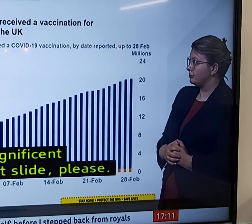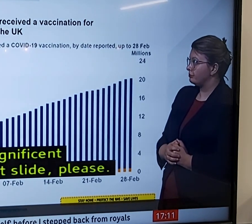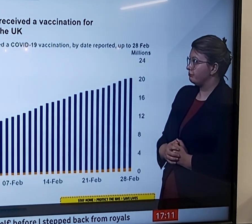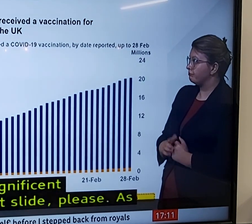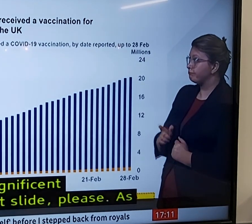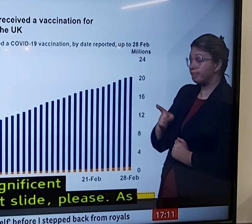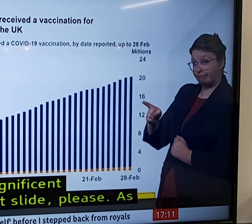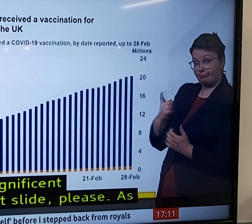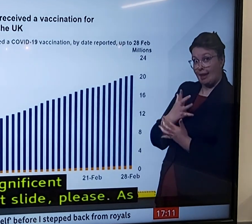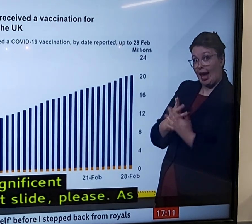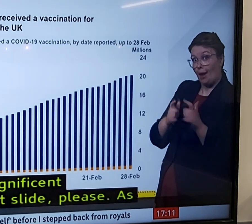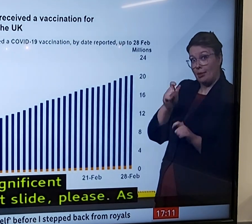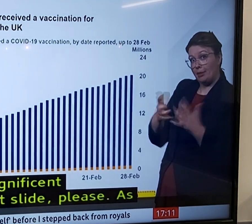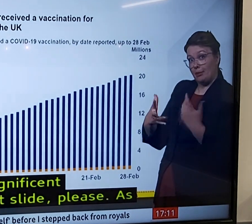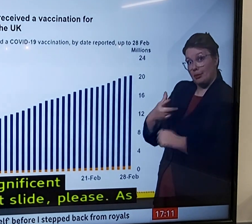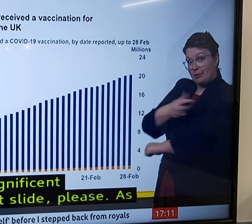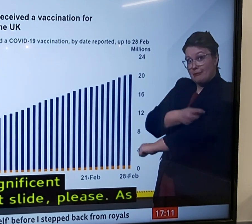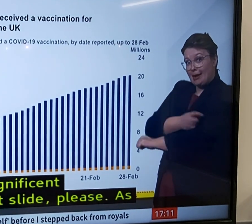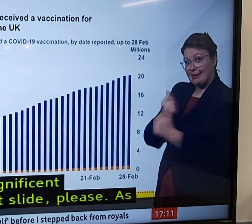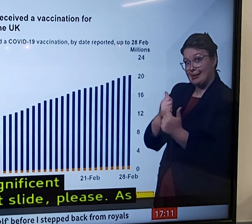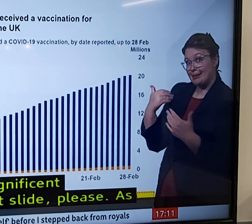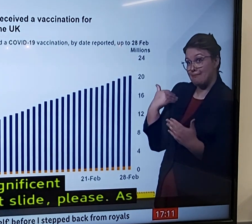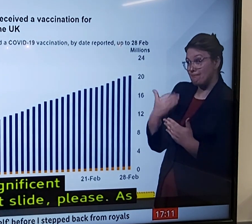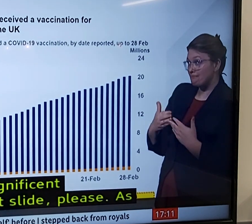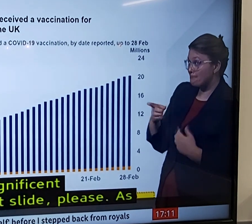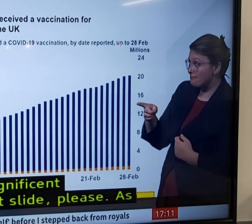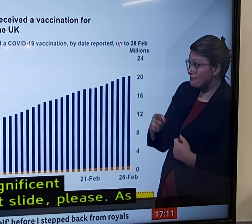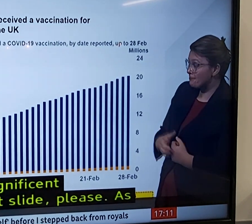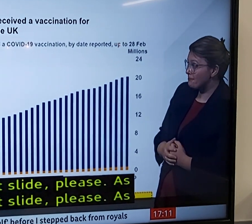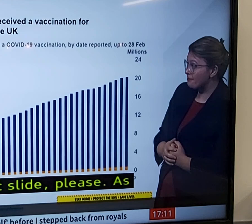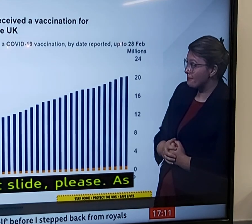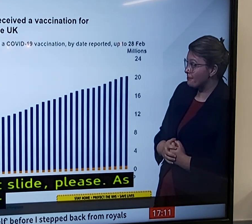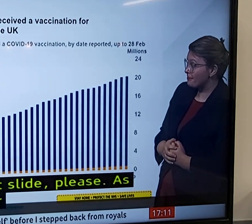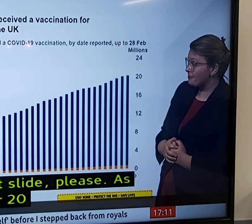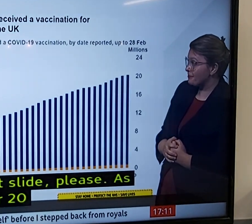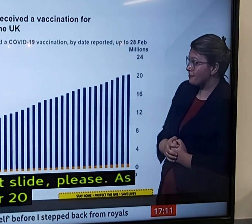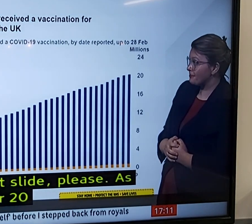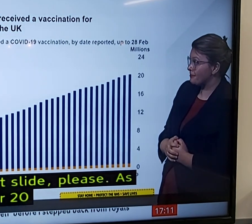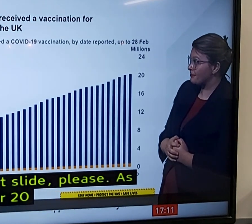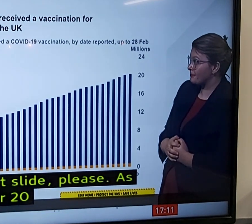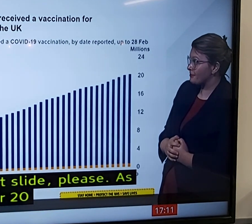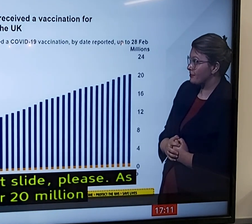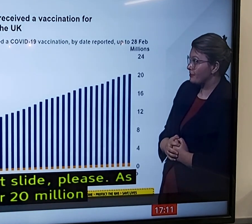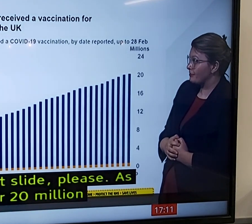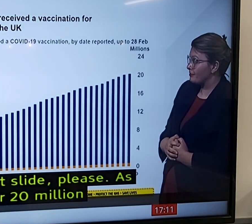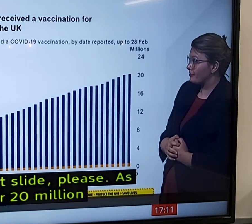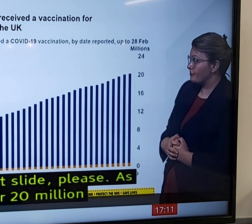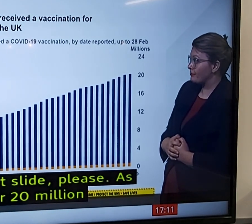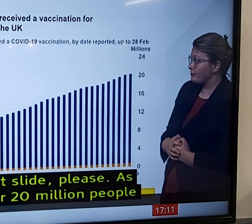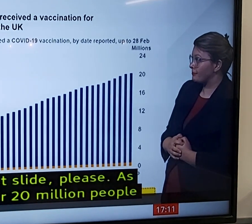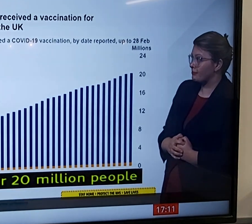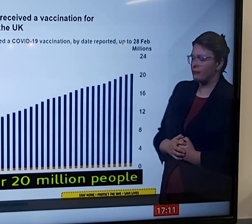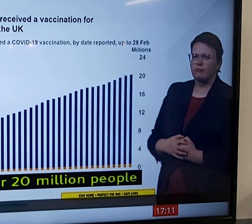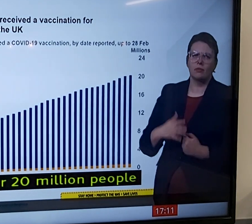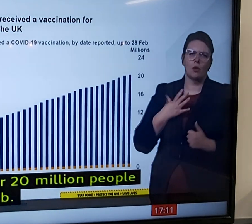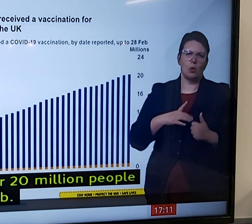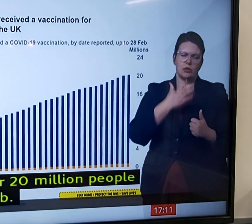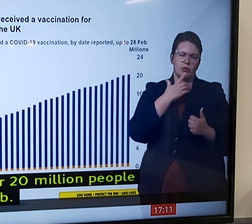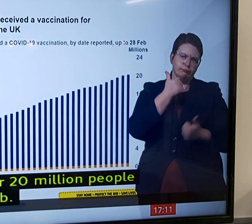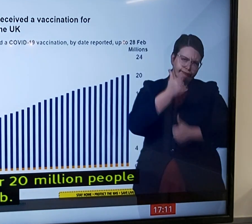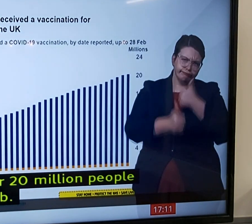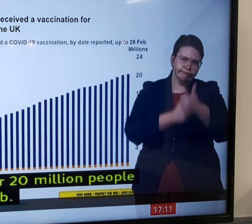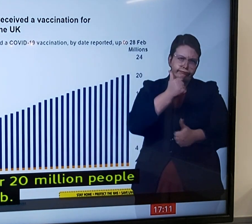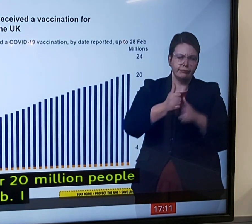20,275,451 people have received a jab. I want to pay tribute to all the teams involved across the whole of the